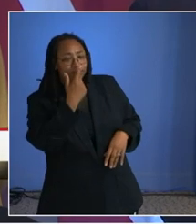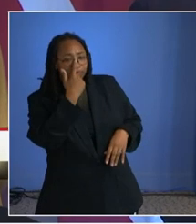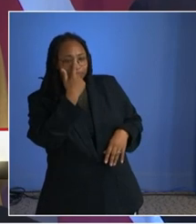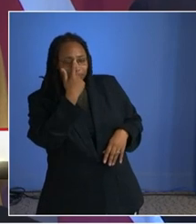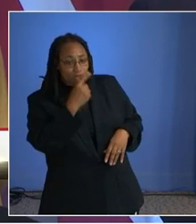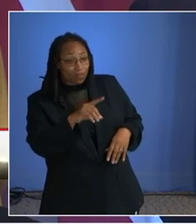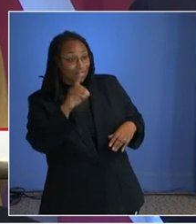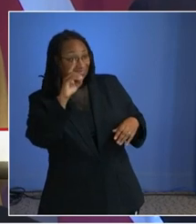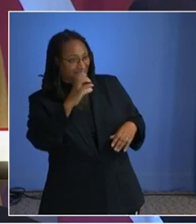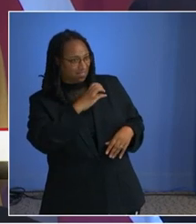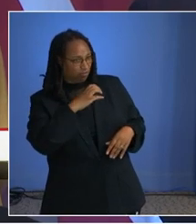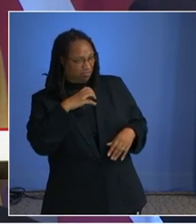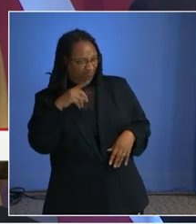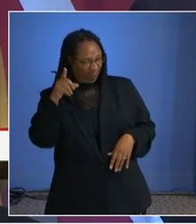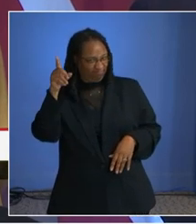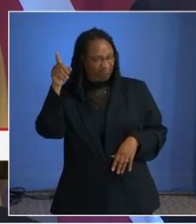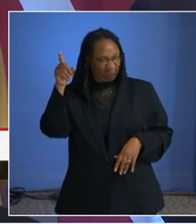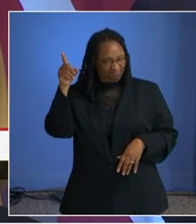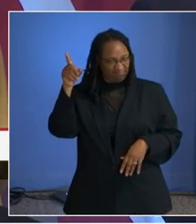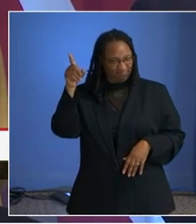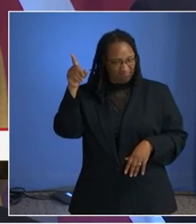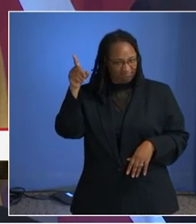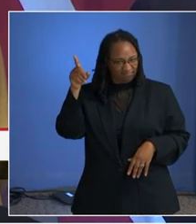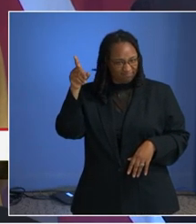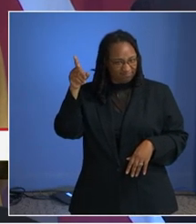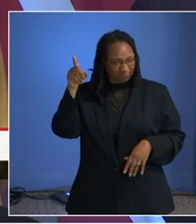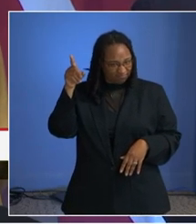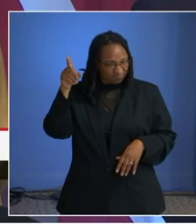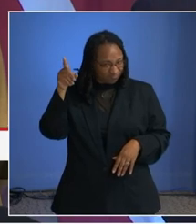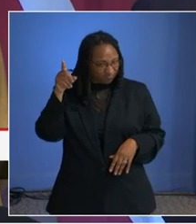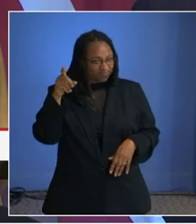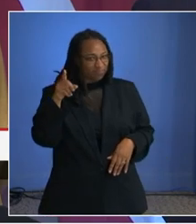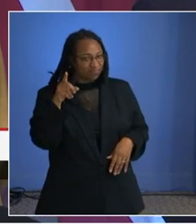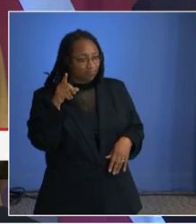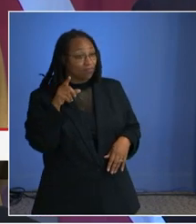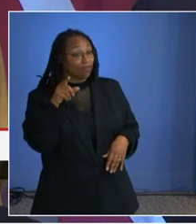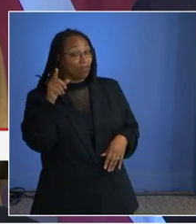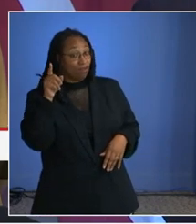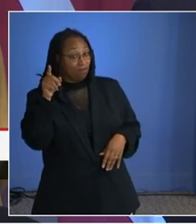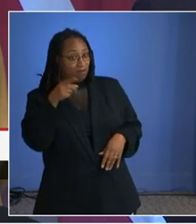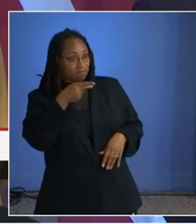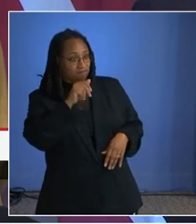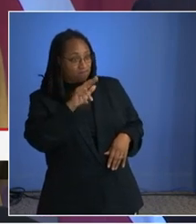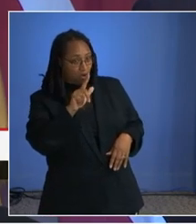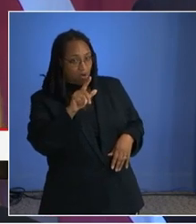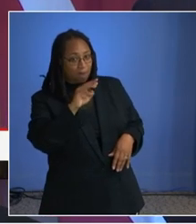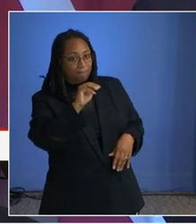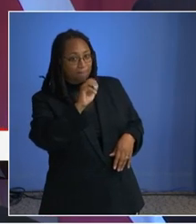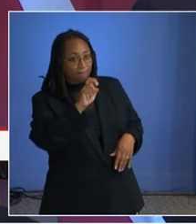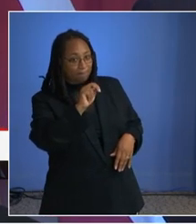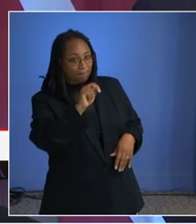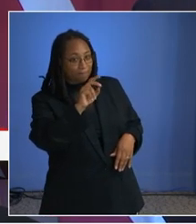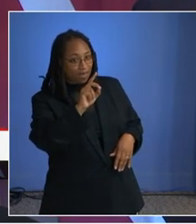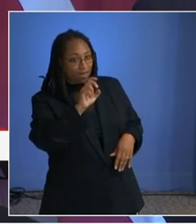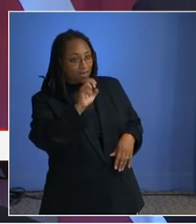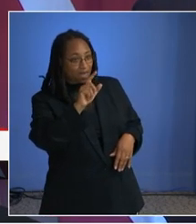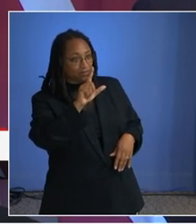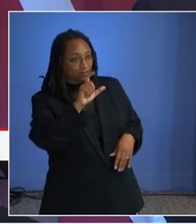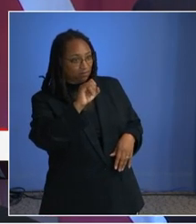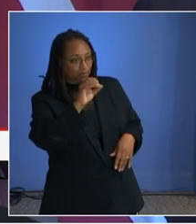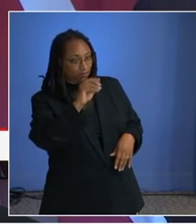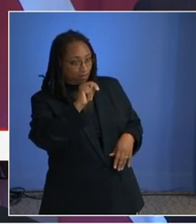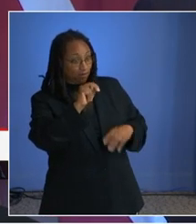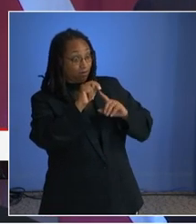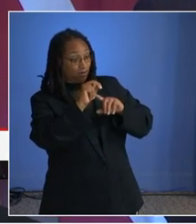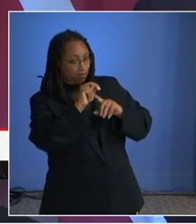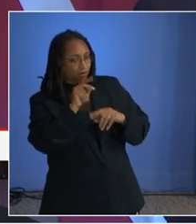that Events DC has reached a deal with the Nationals over improvements there, including the new